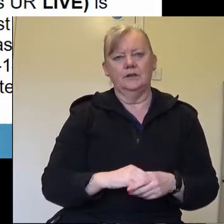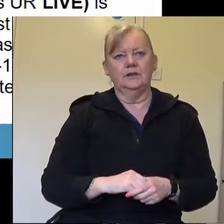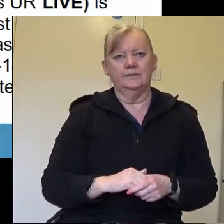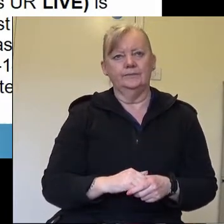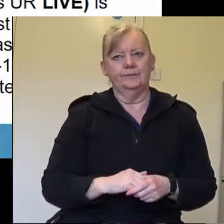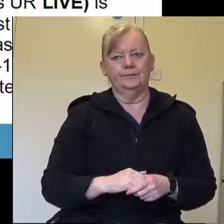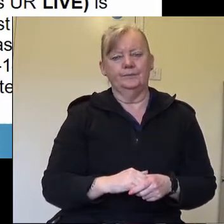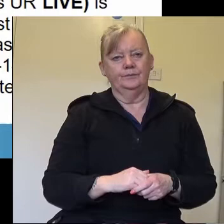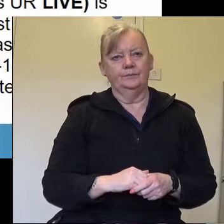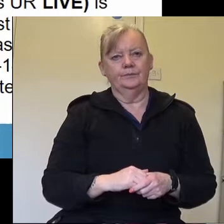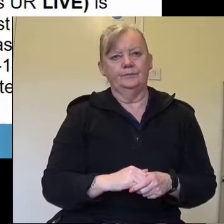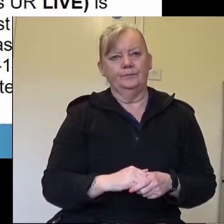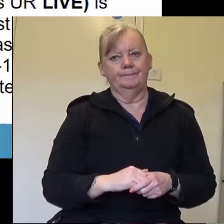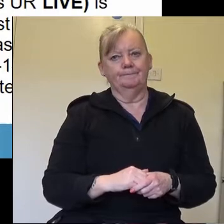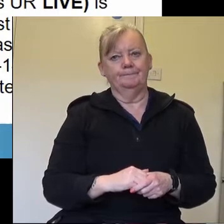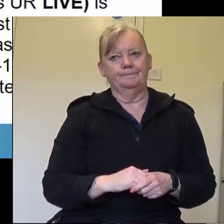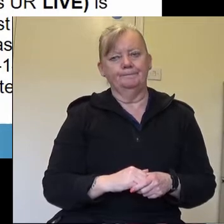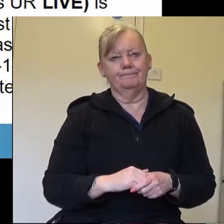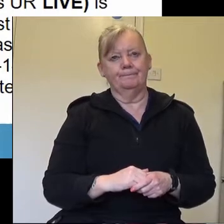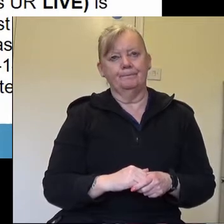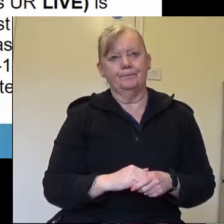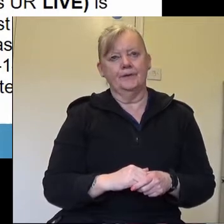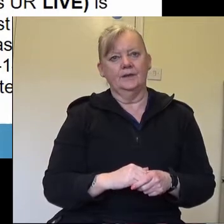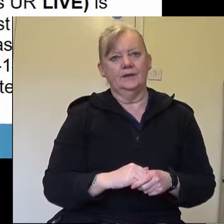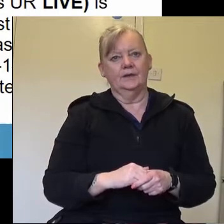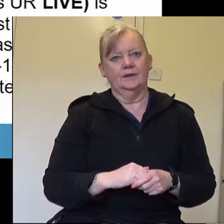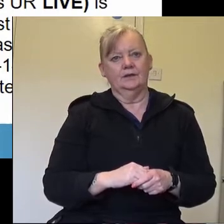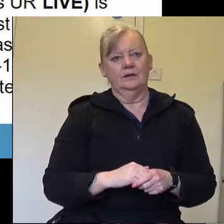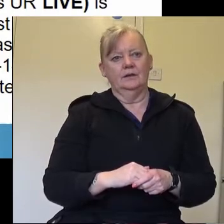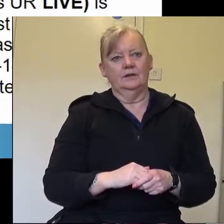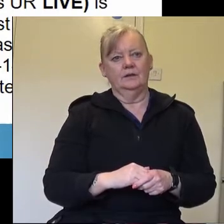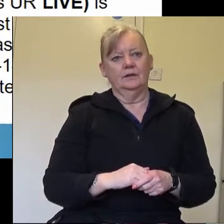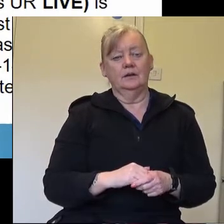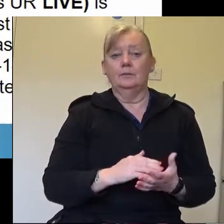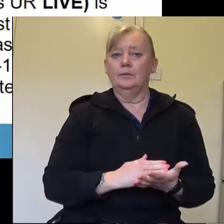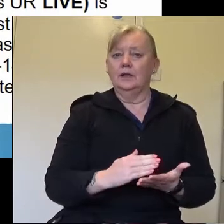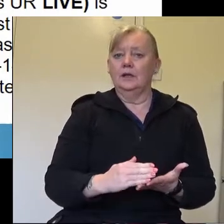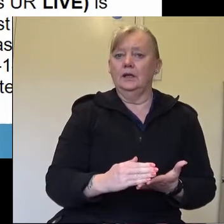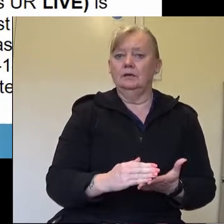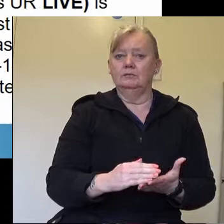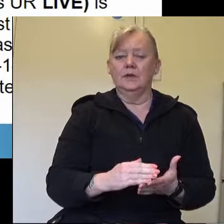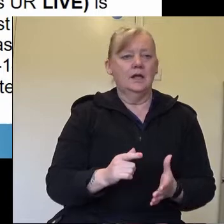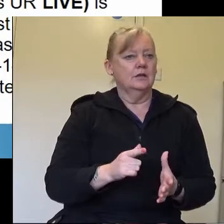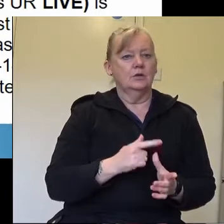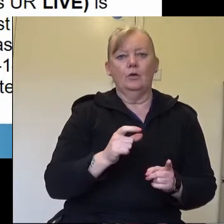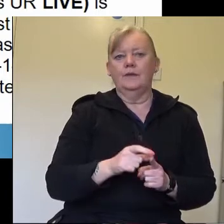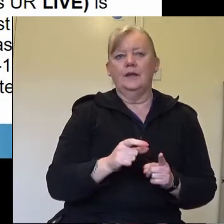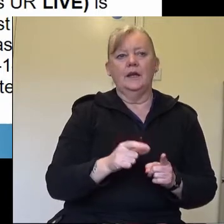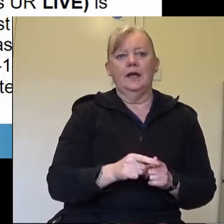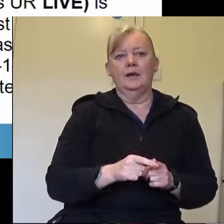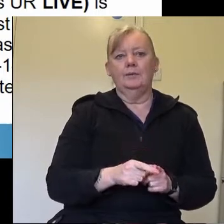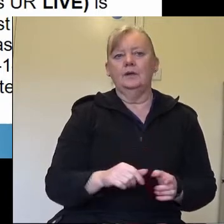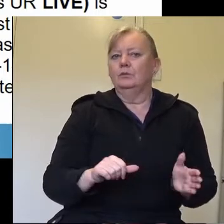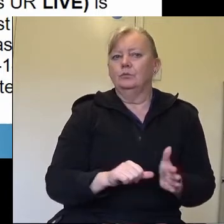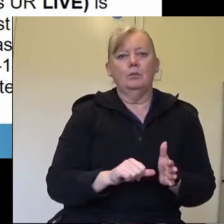and bullying that goes on that app, unfortunately. Let's make something very clear. It's not the app's